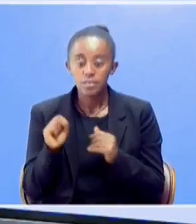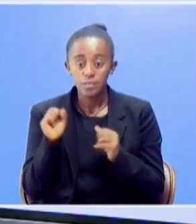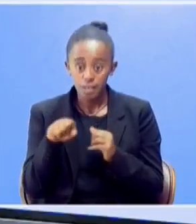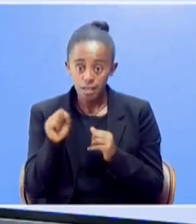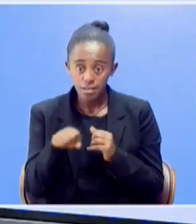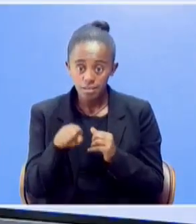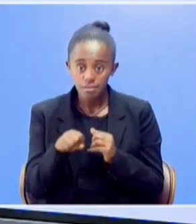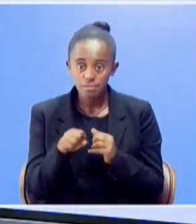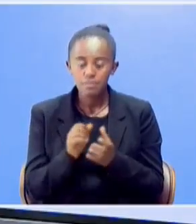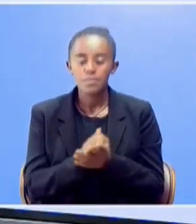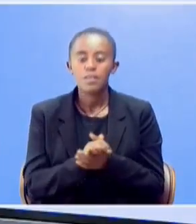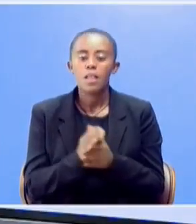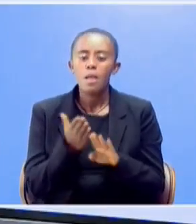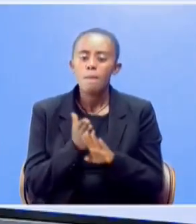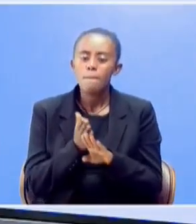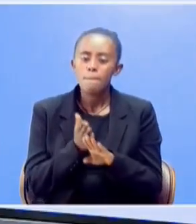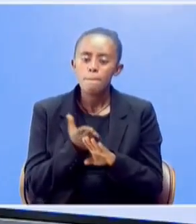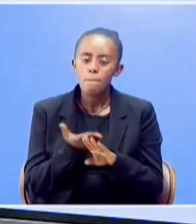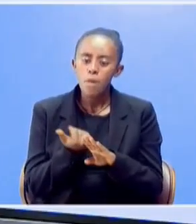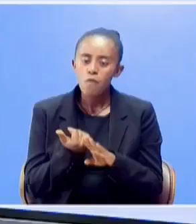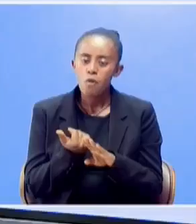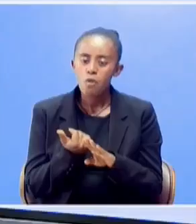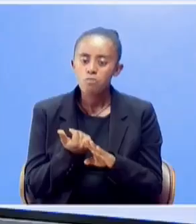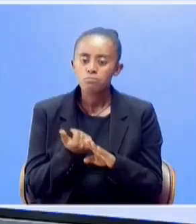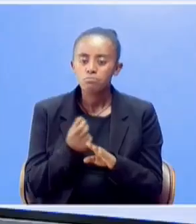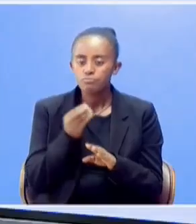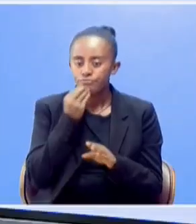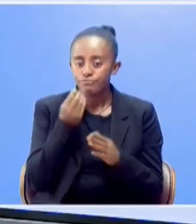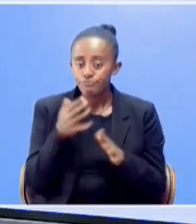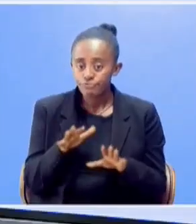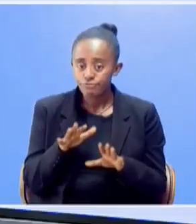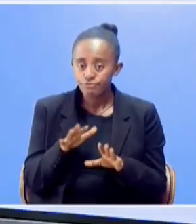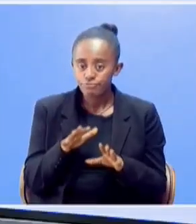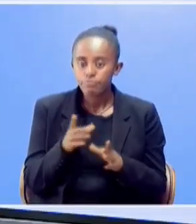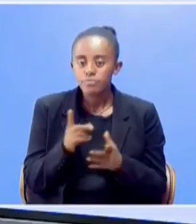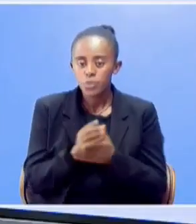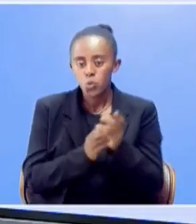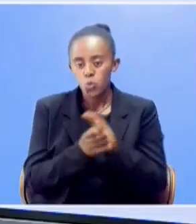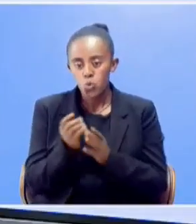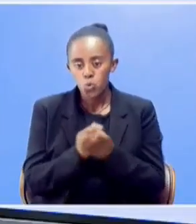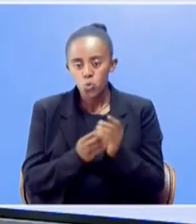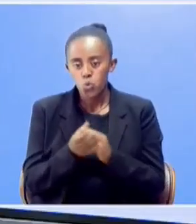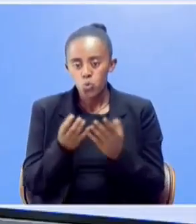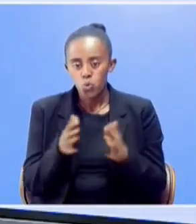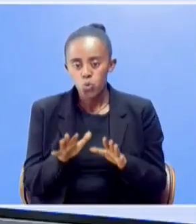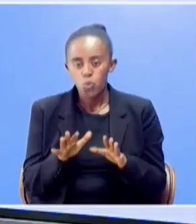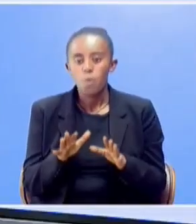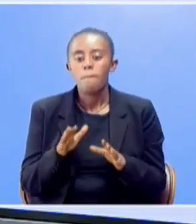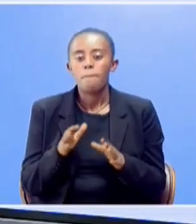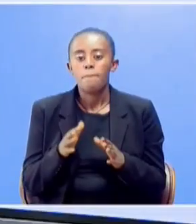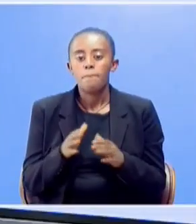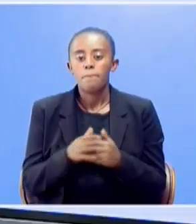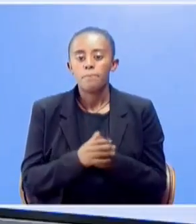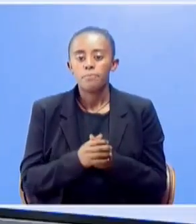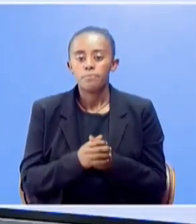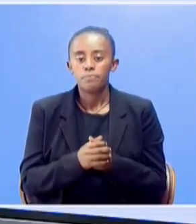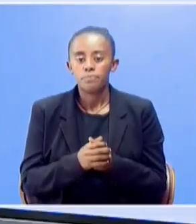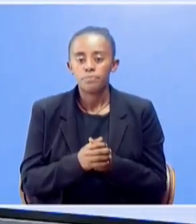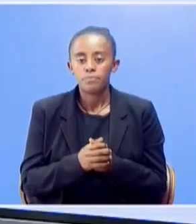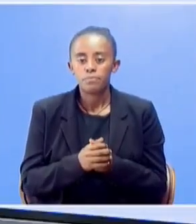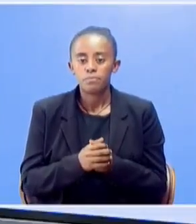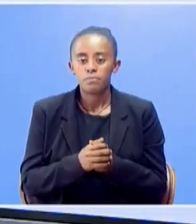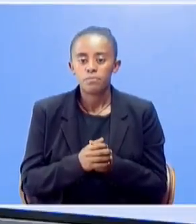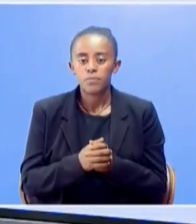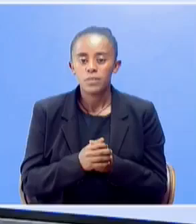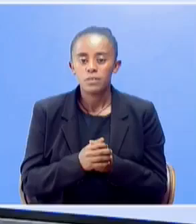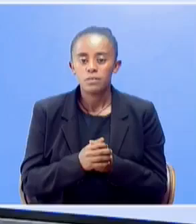Yes? Before I ate lunch, I had washed hand. Both of them are past